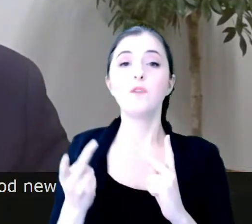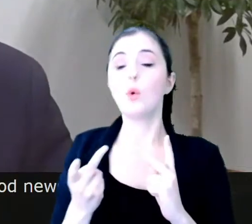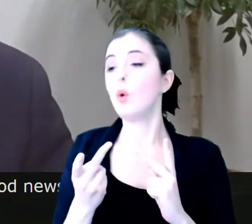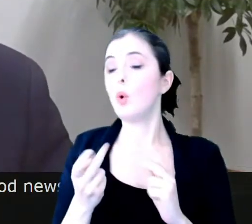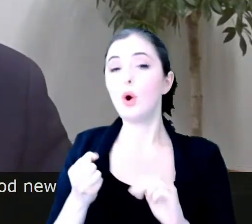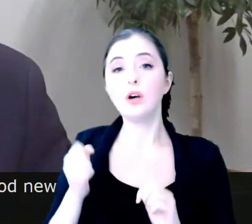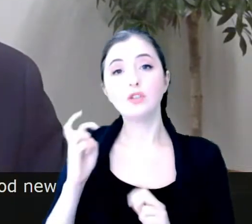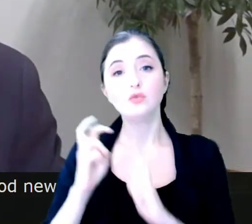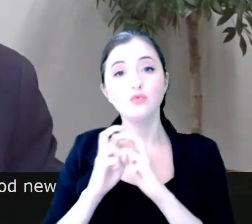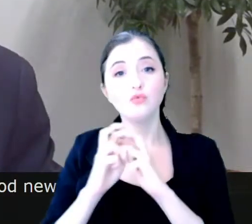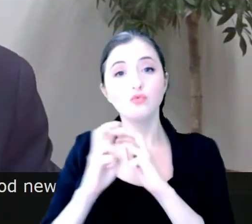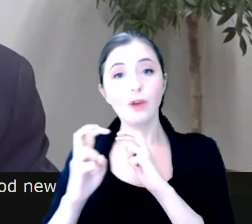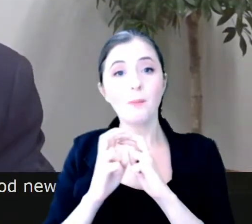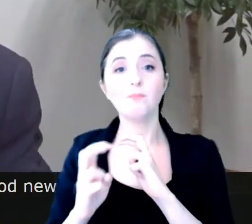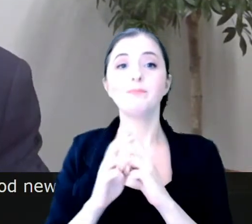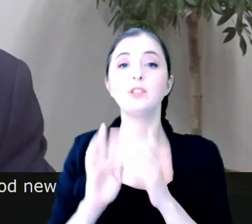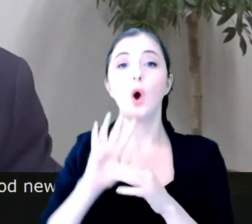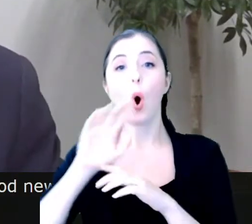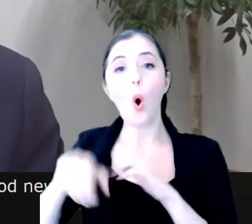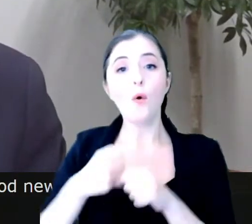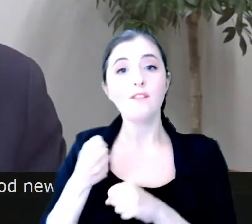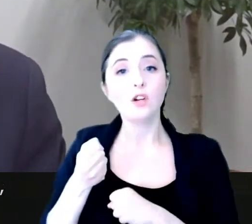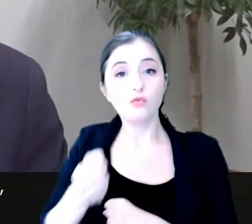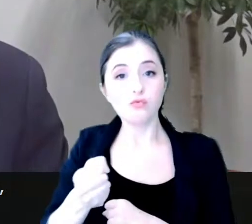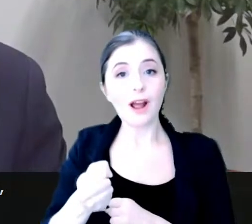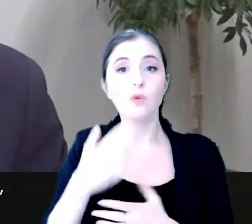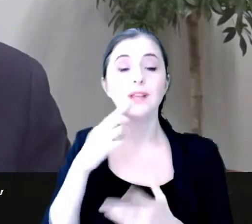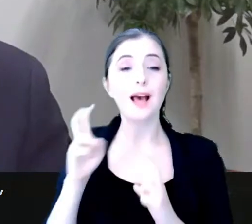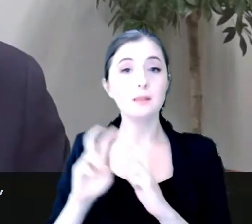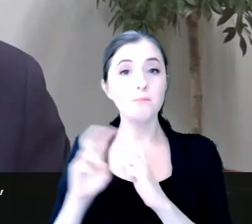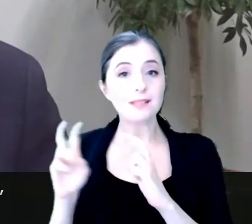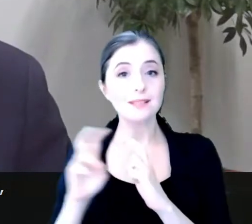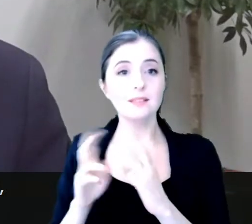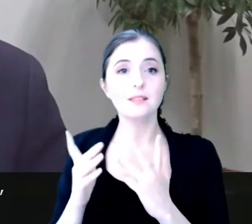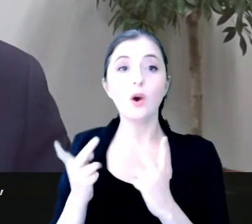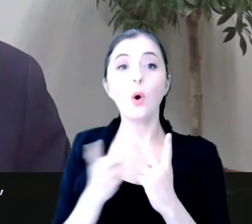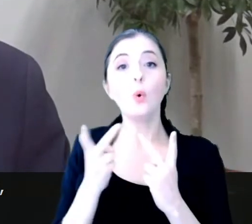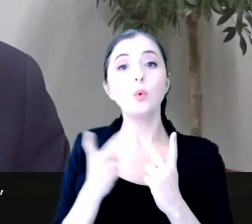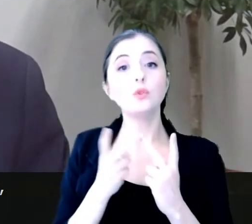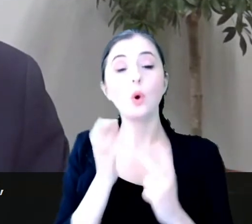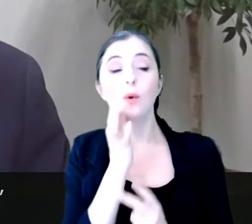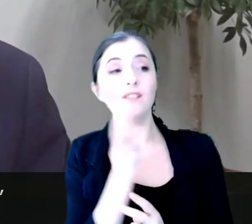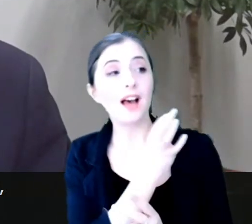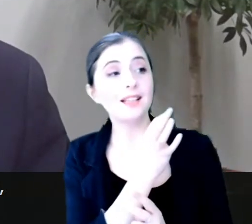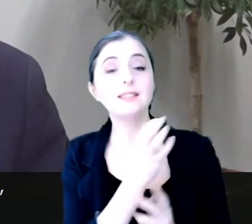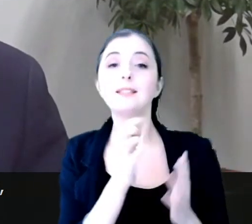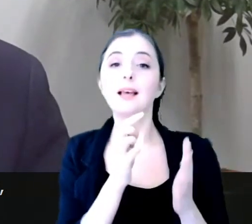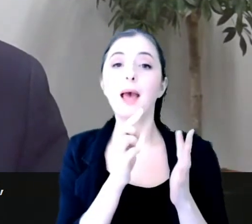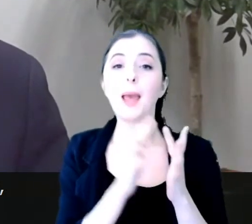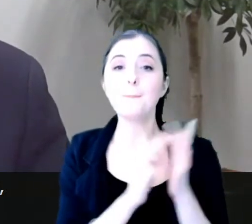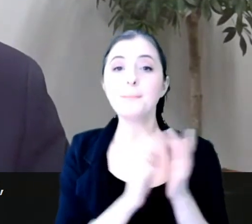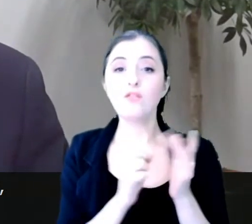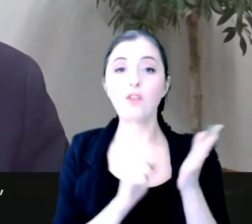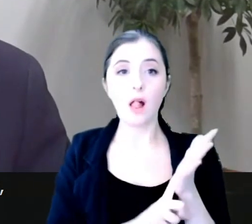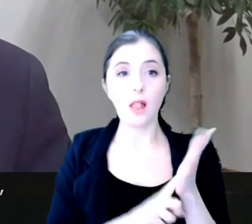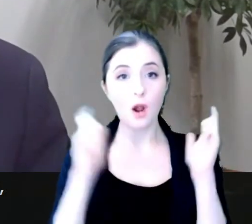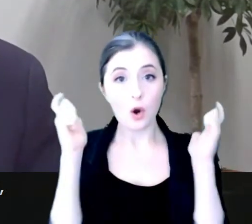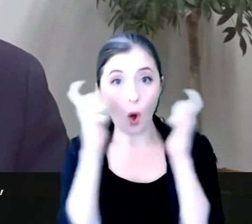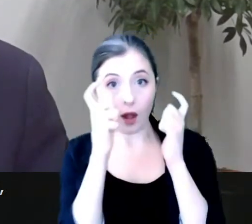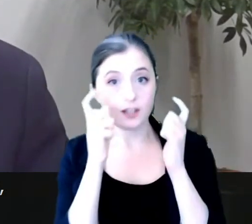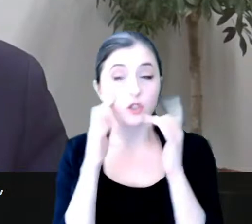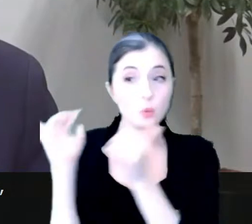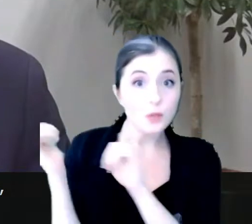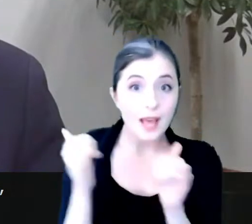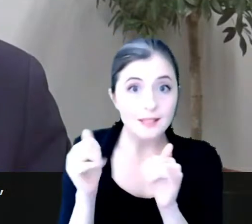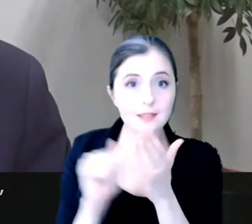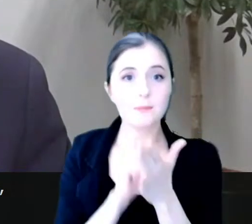buses. And we've also asked Imperial College to test to make sure our transport is safe, and they regularly test to see